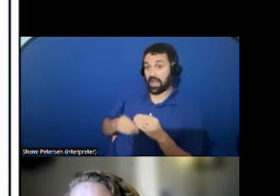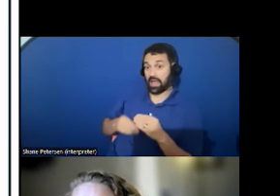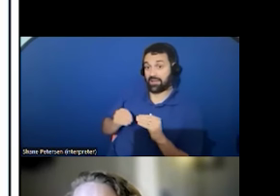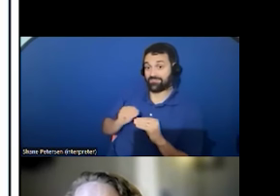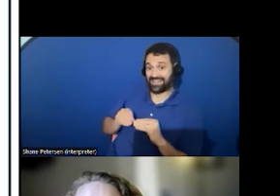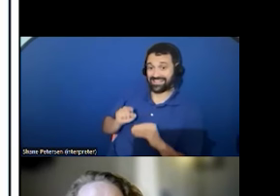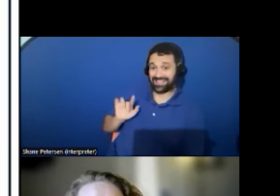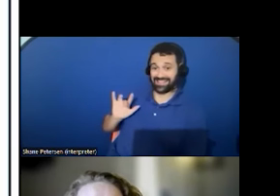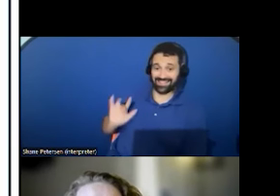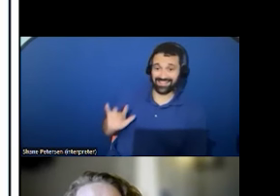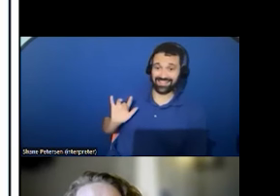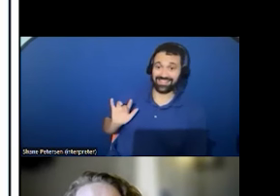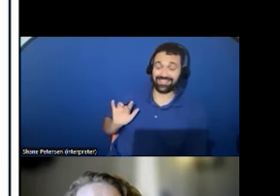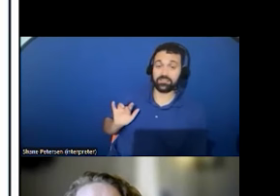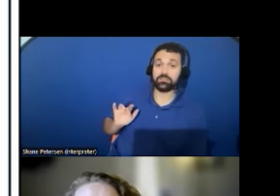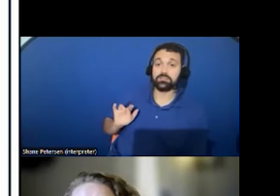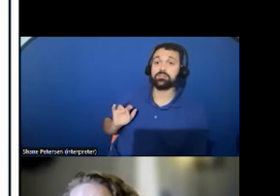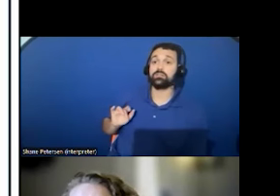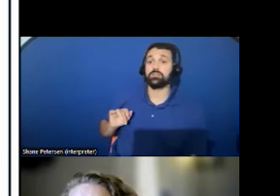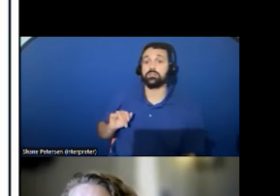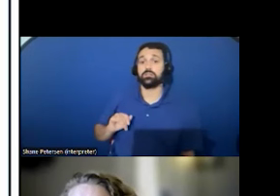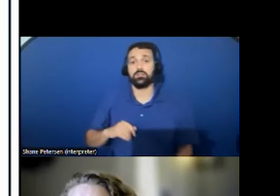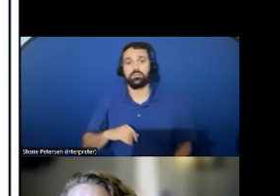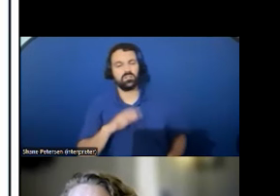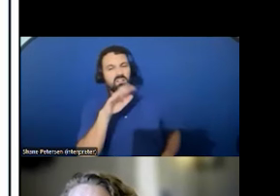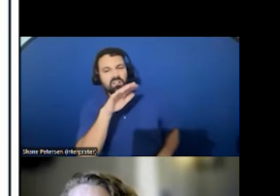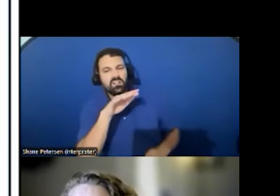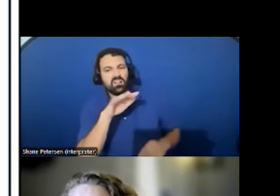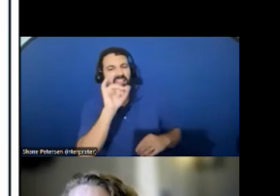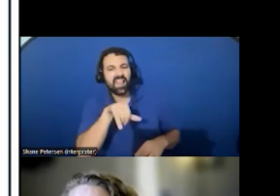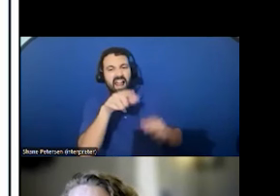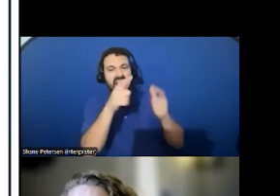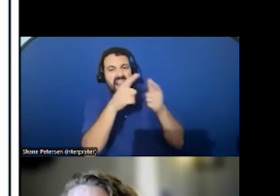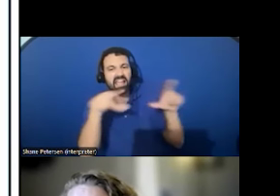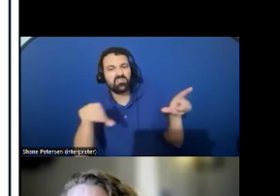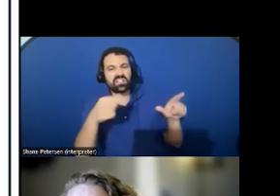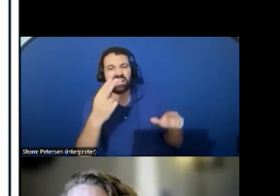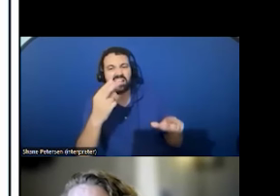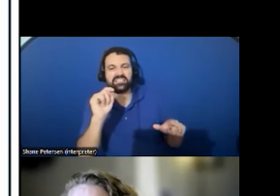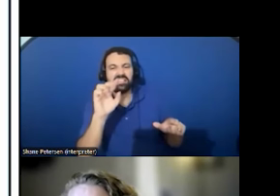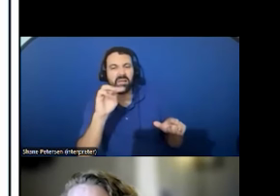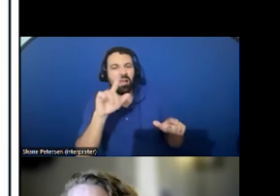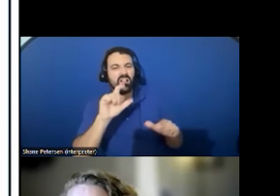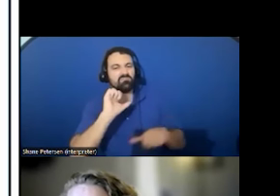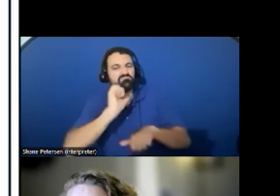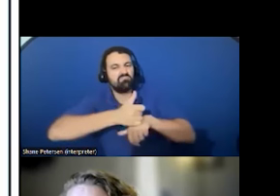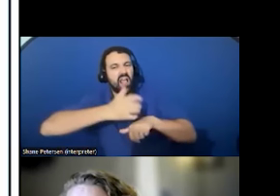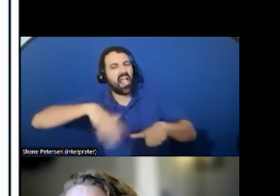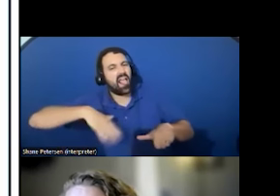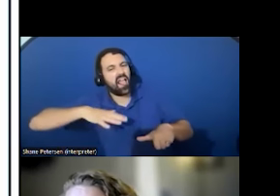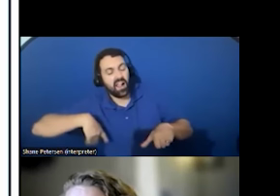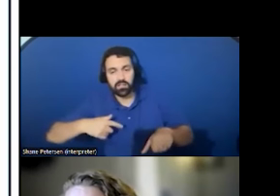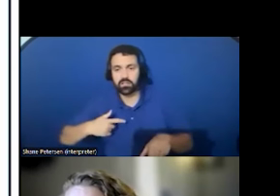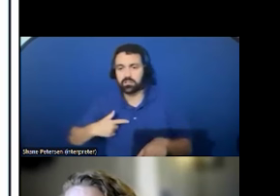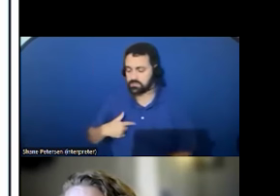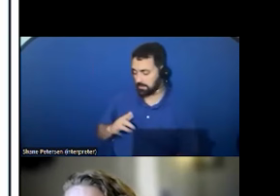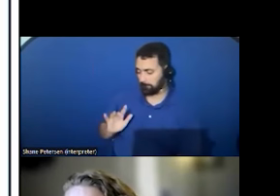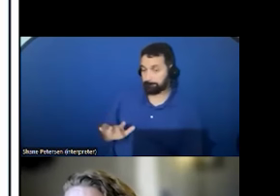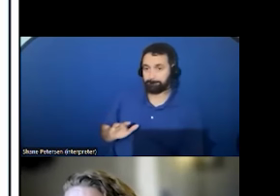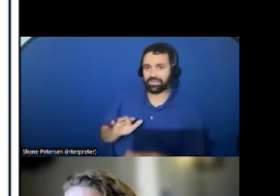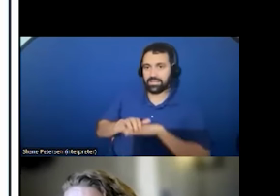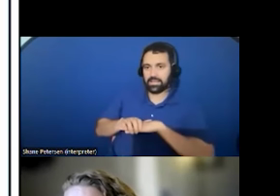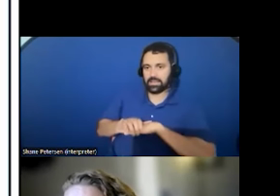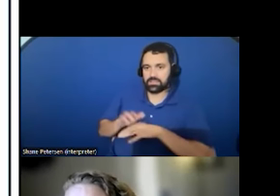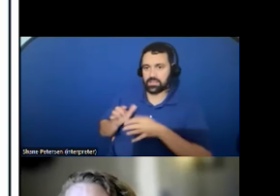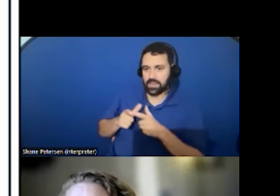And then it's also telling me that the default language for the HTML is not set up. So I'm going to choose English,